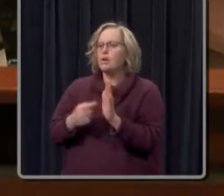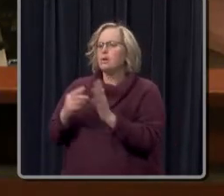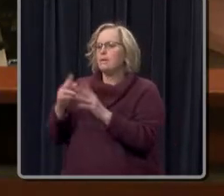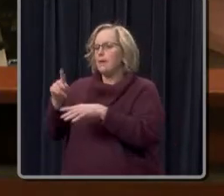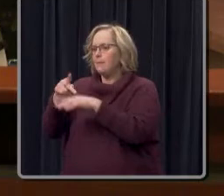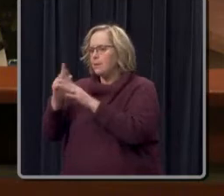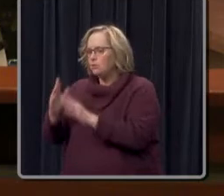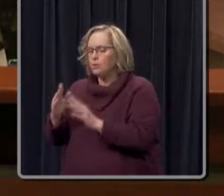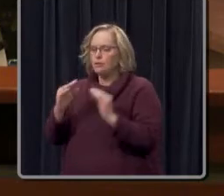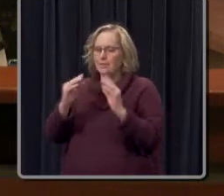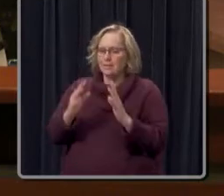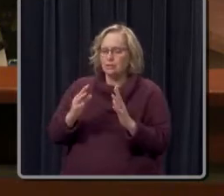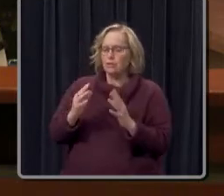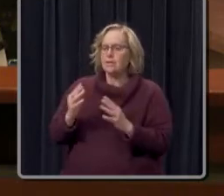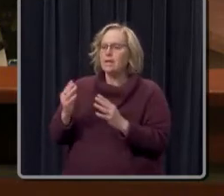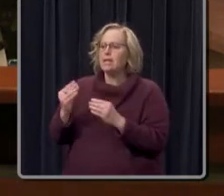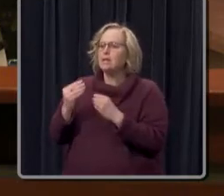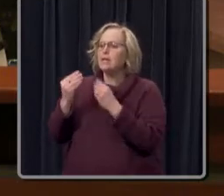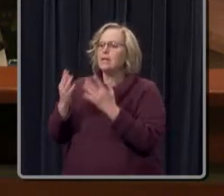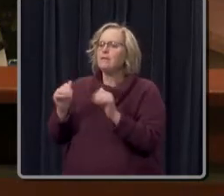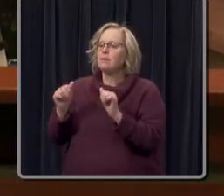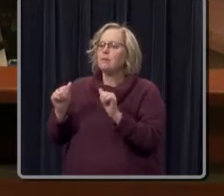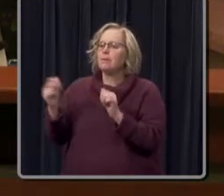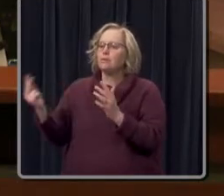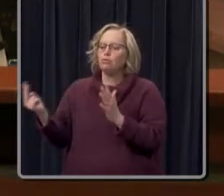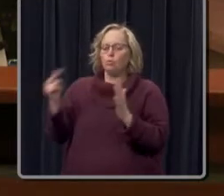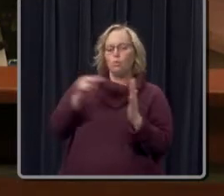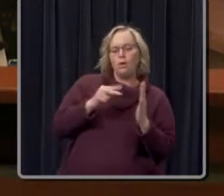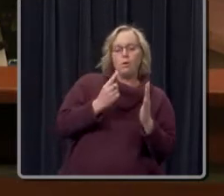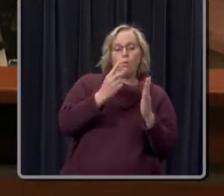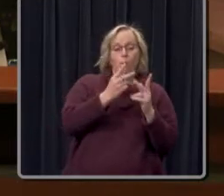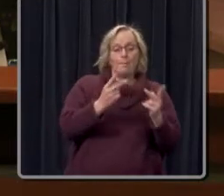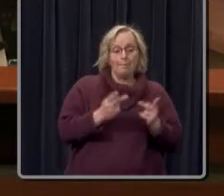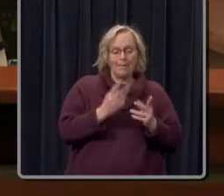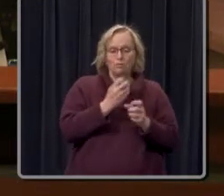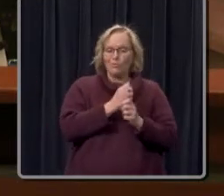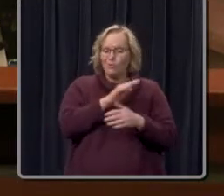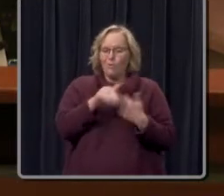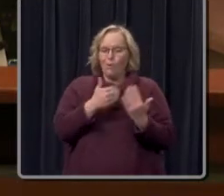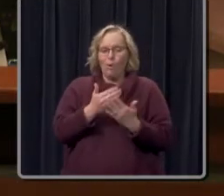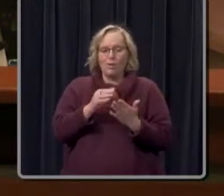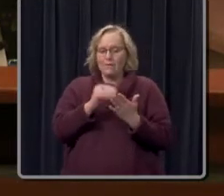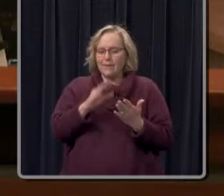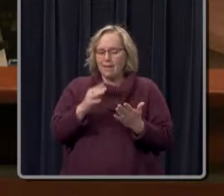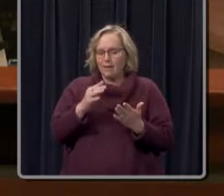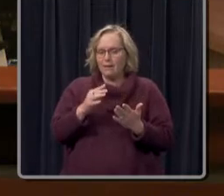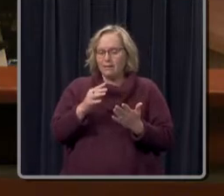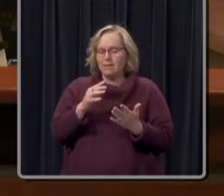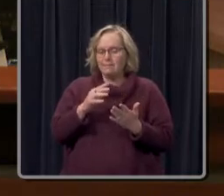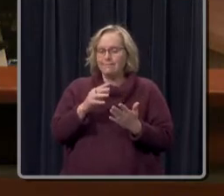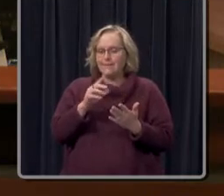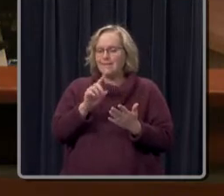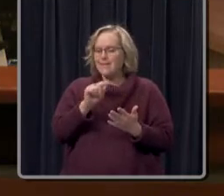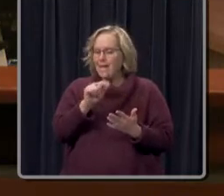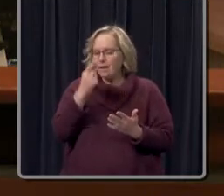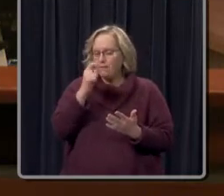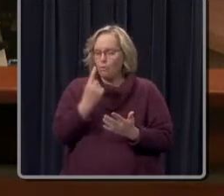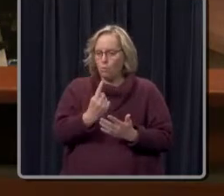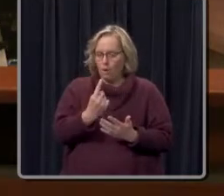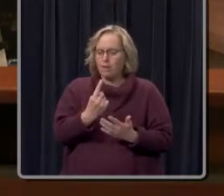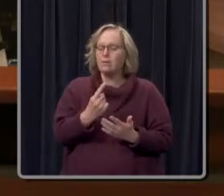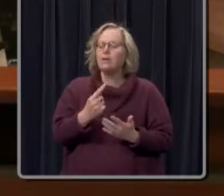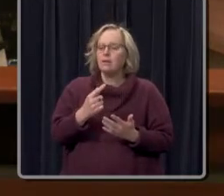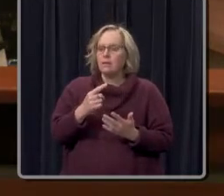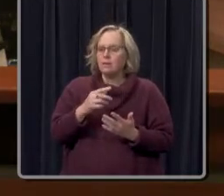to go to one spot to get a total data picture of a student. So it's their student achievement data, it's some of the things that Dr. Flute talked about,